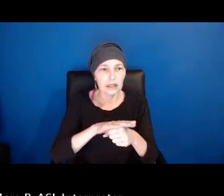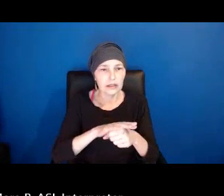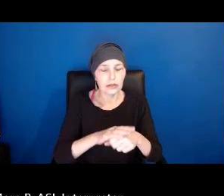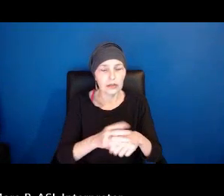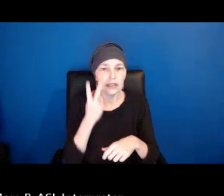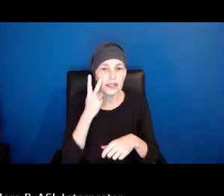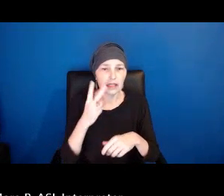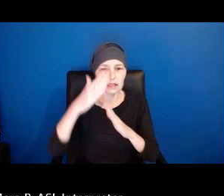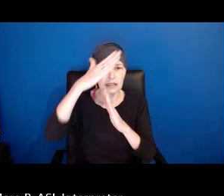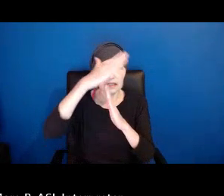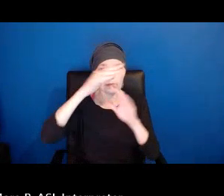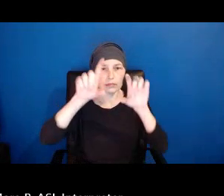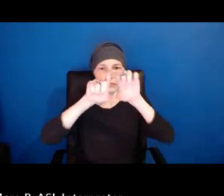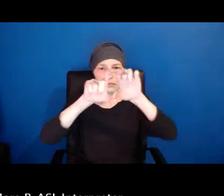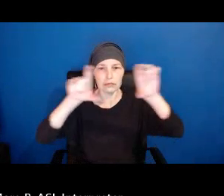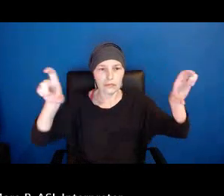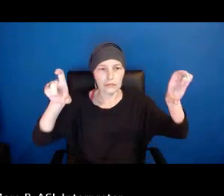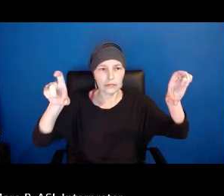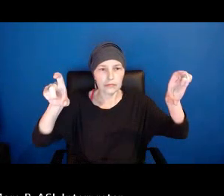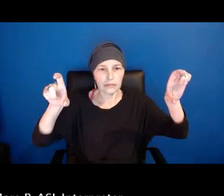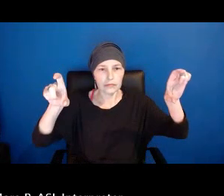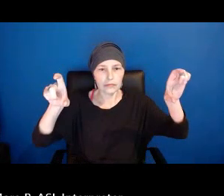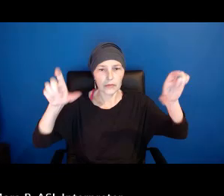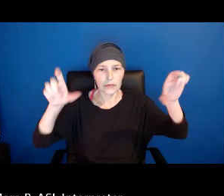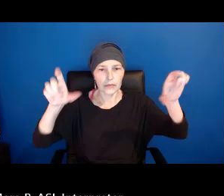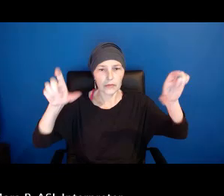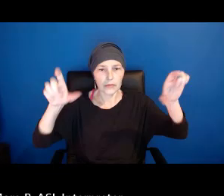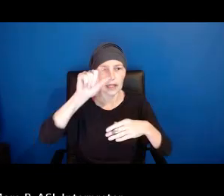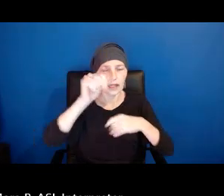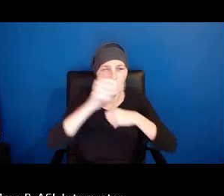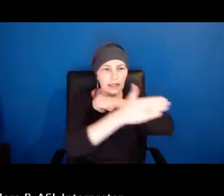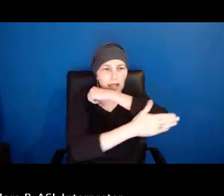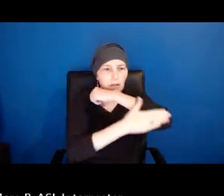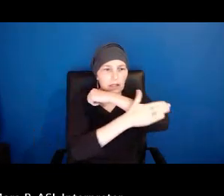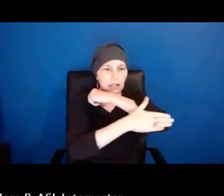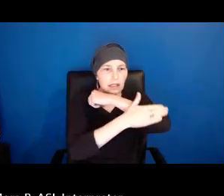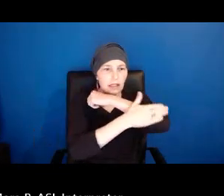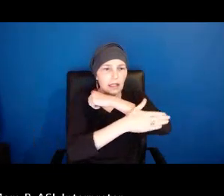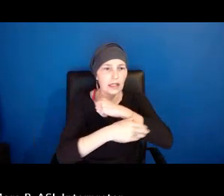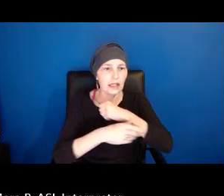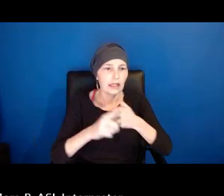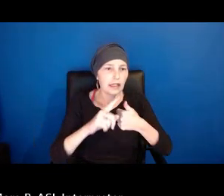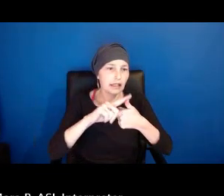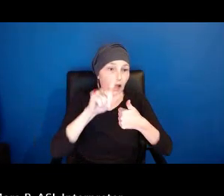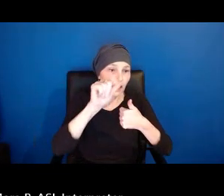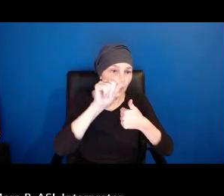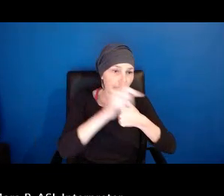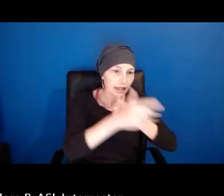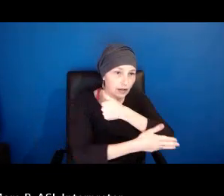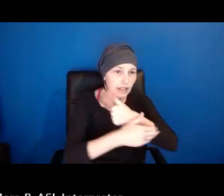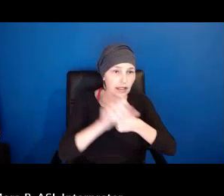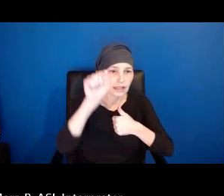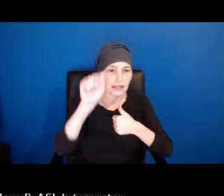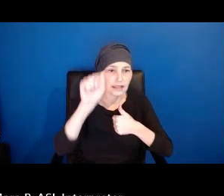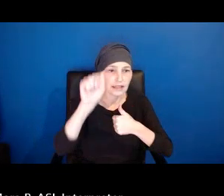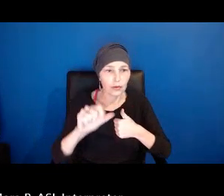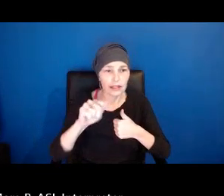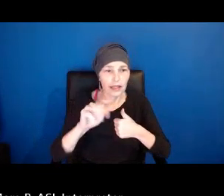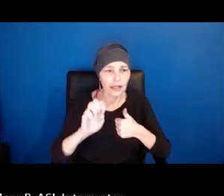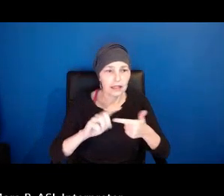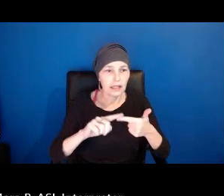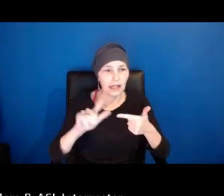of images, you can see the zones in Los Angeles County, which exist in the city of Los Angeles, Southgate,